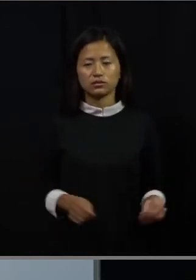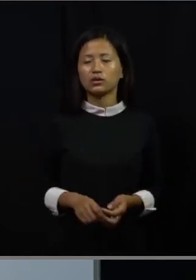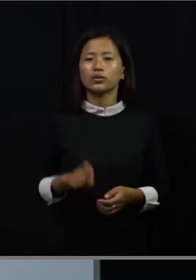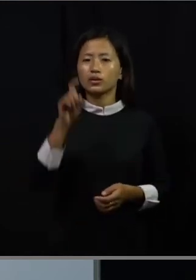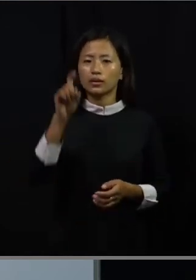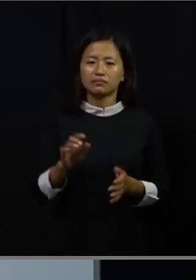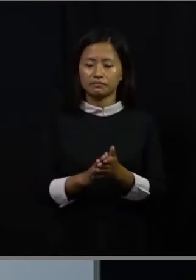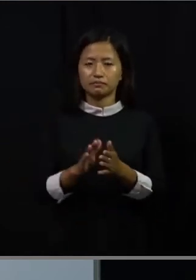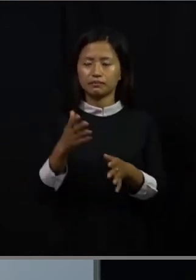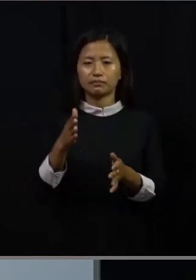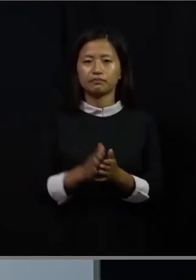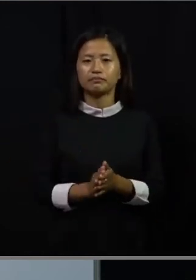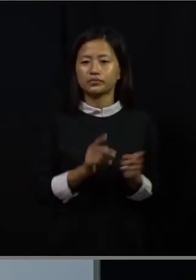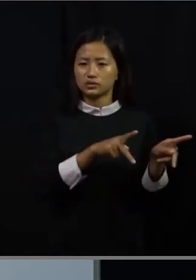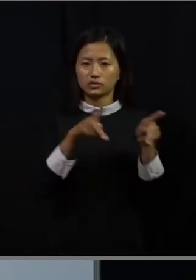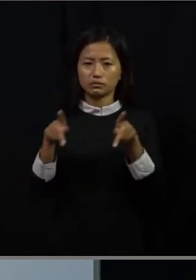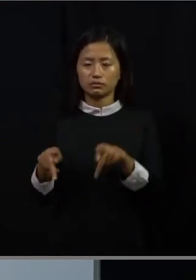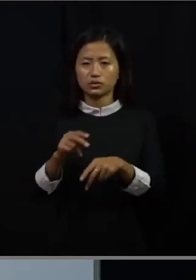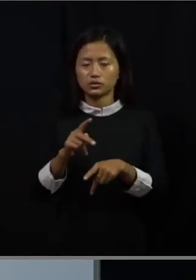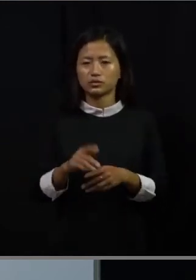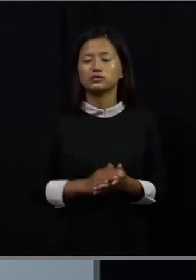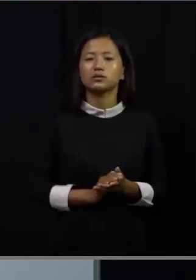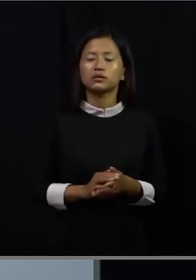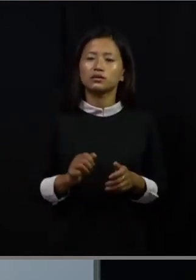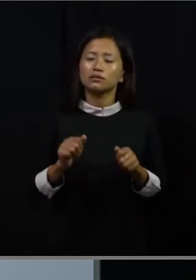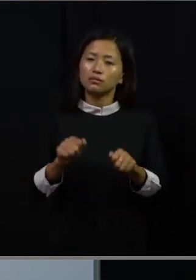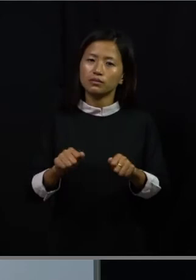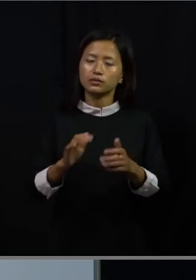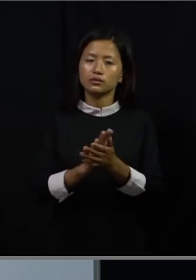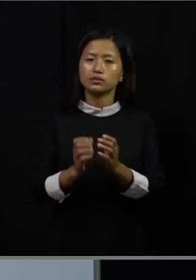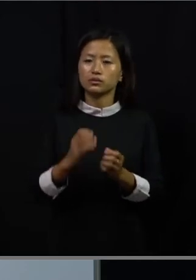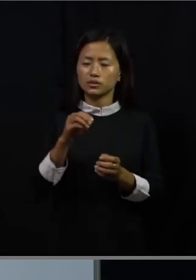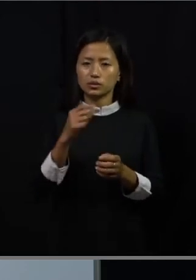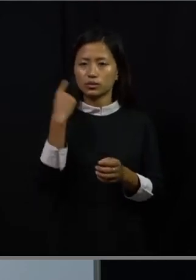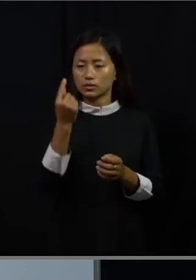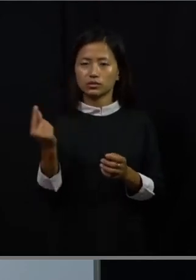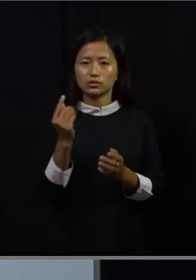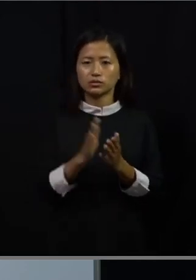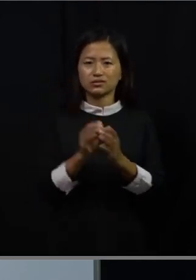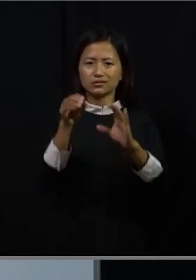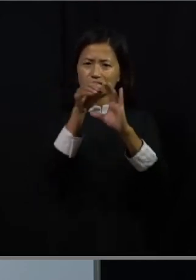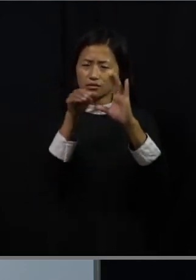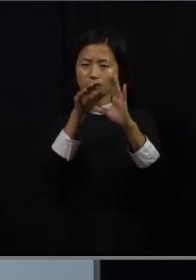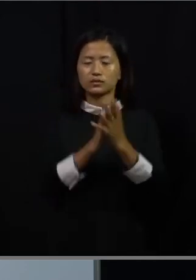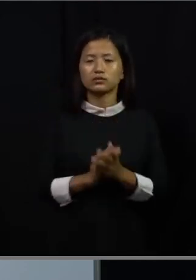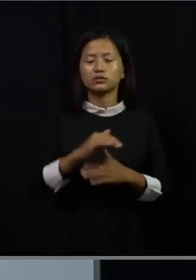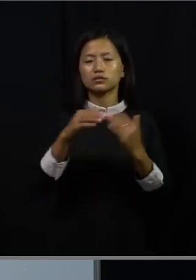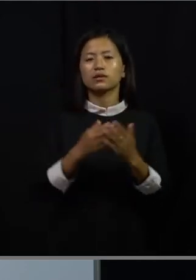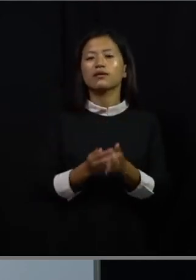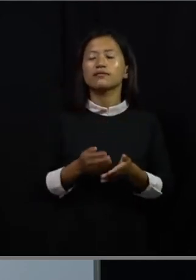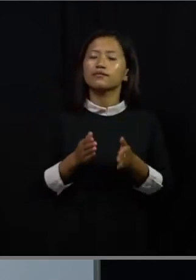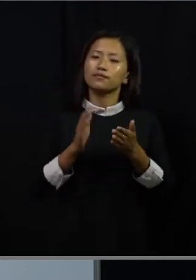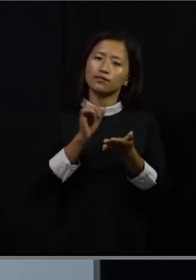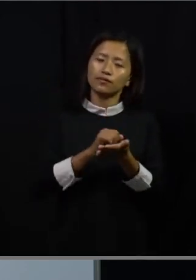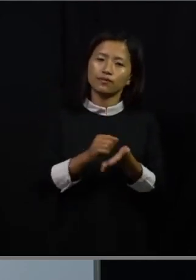not happen possible if there were no, you know, technicians, you know, who can use the cameras and everything, right? So in that way, okay,